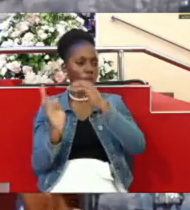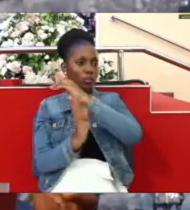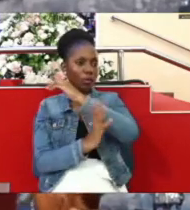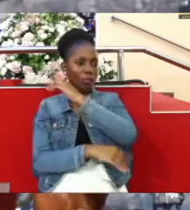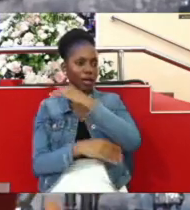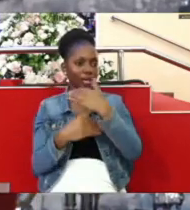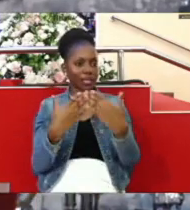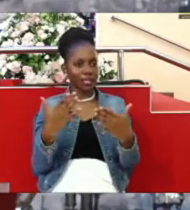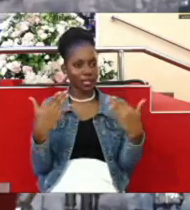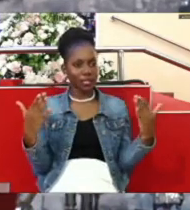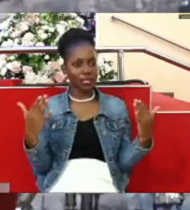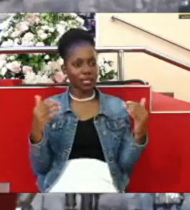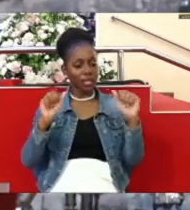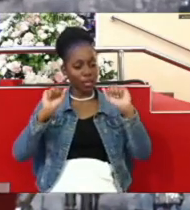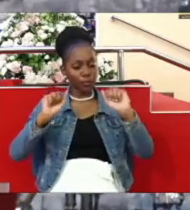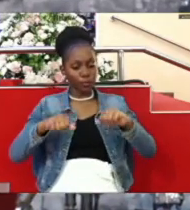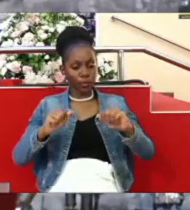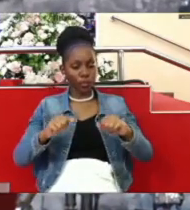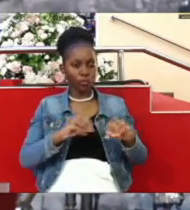your Rehoboth.